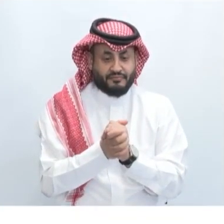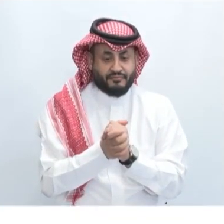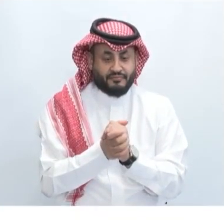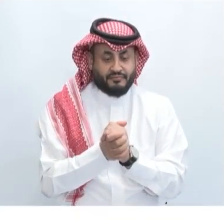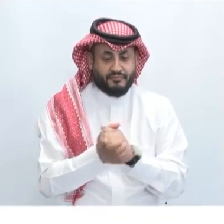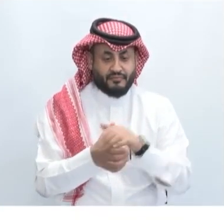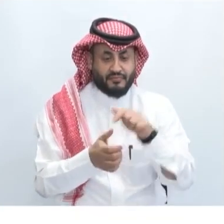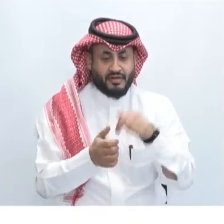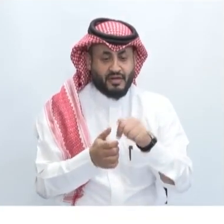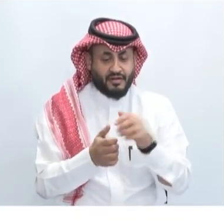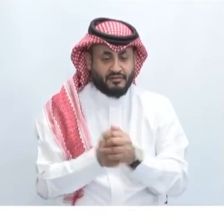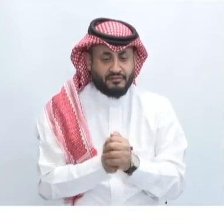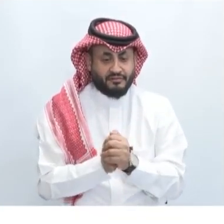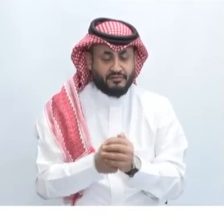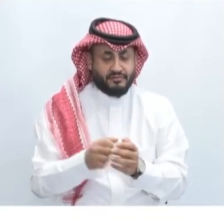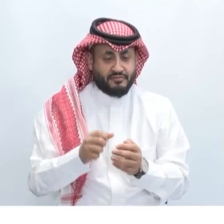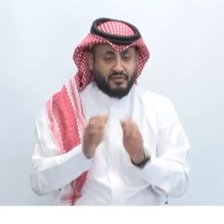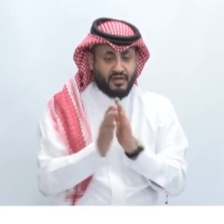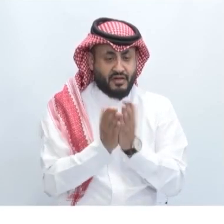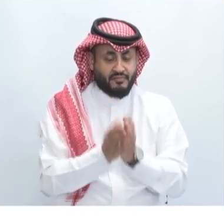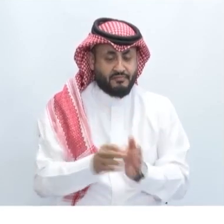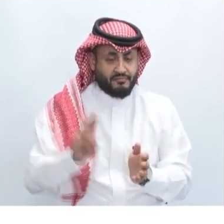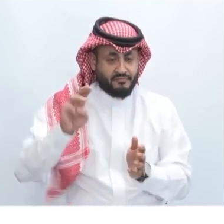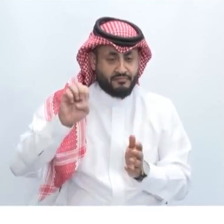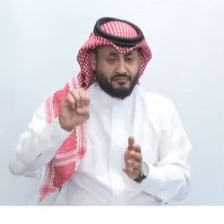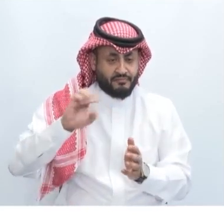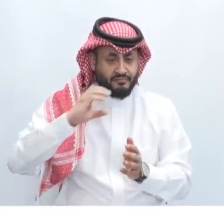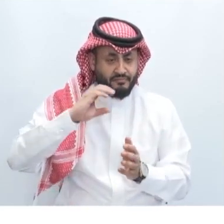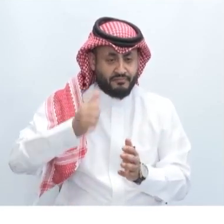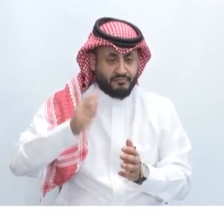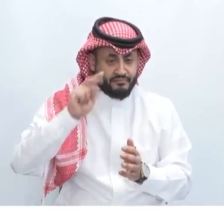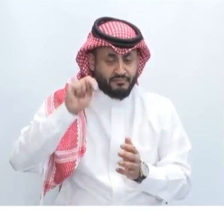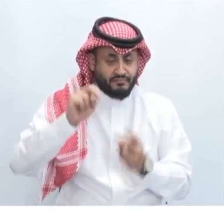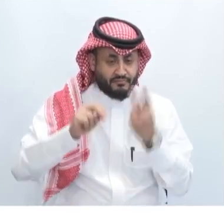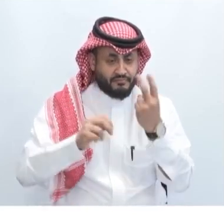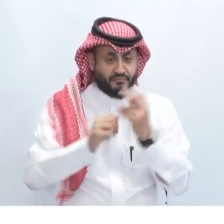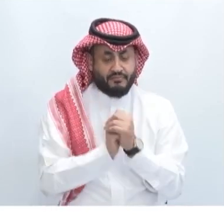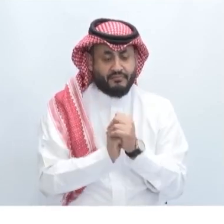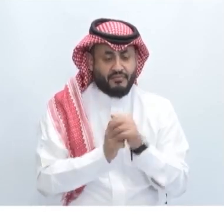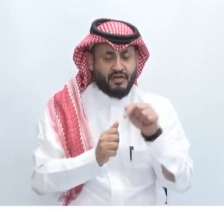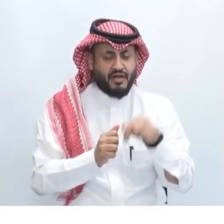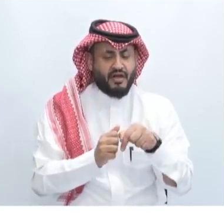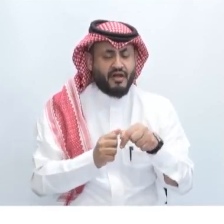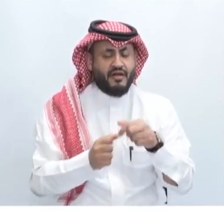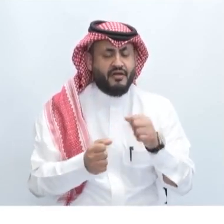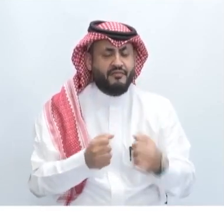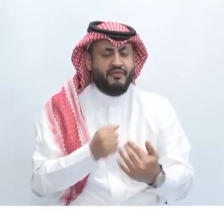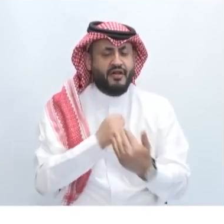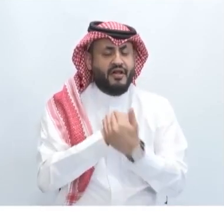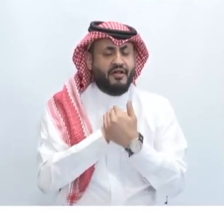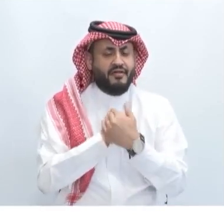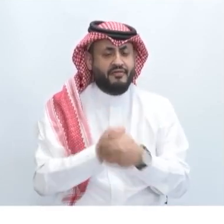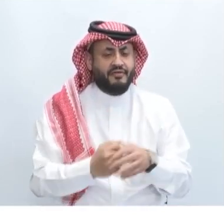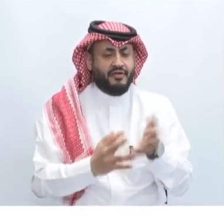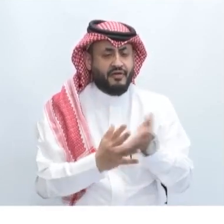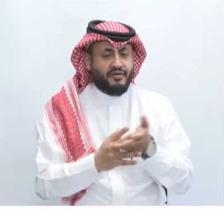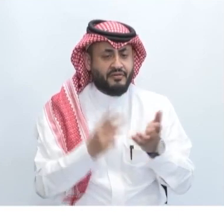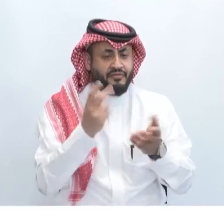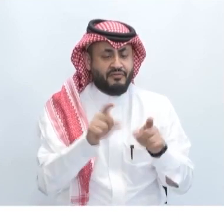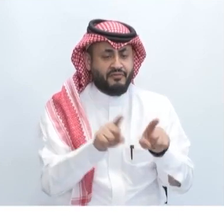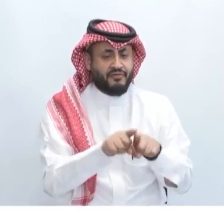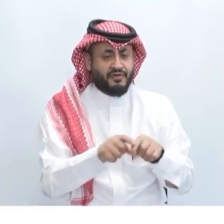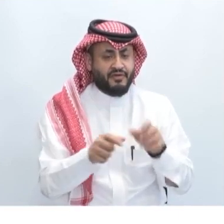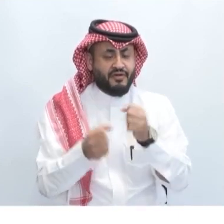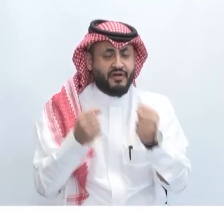Our textbook is Weekend 2, and today, inshallah, we will cover Unit 2, Friends,